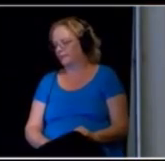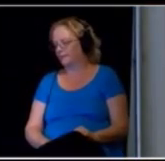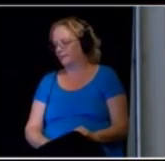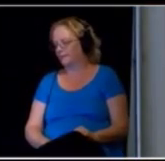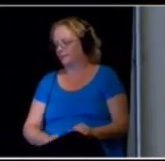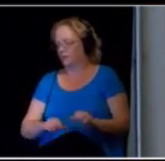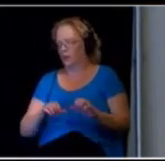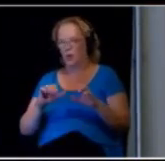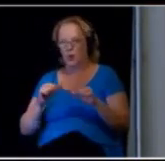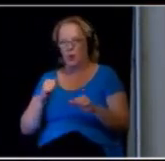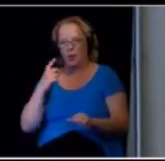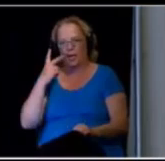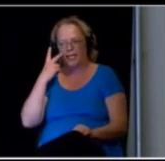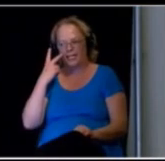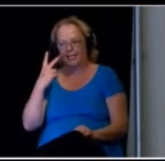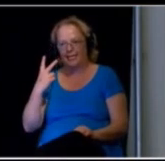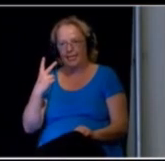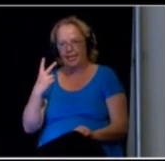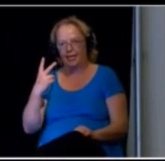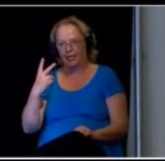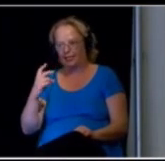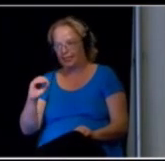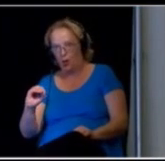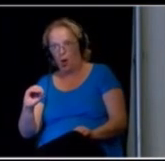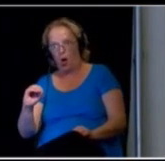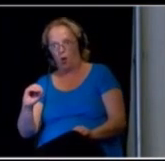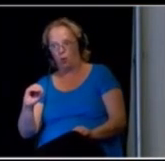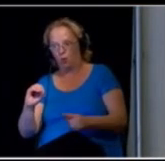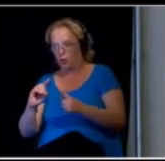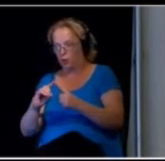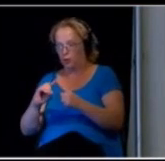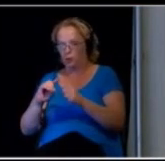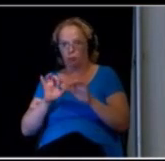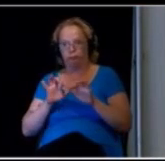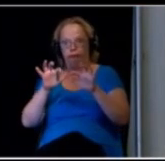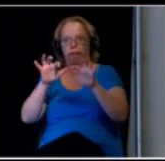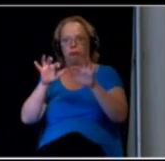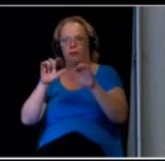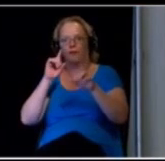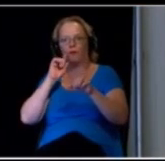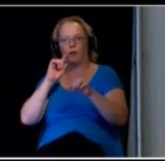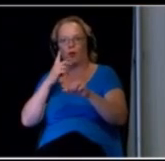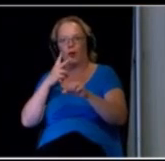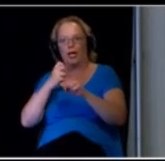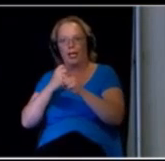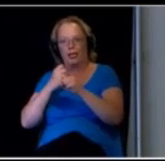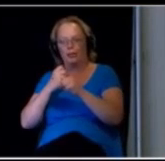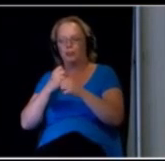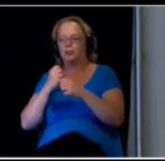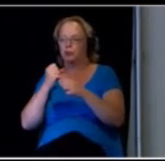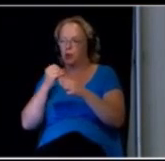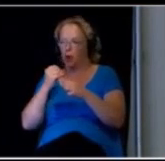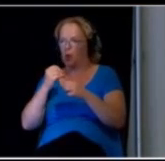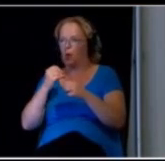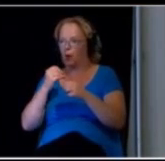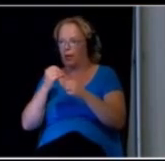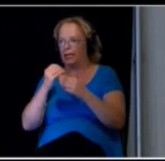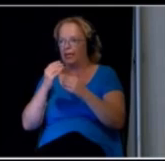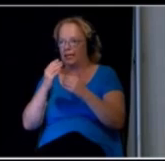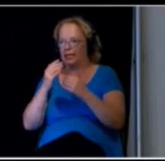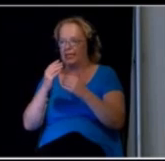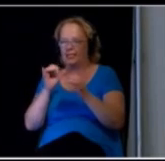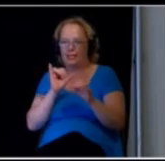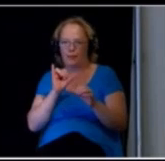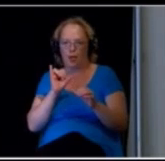So you can see that that's from 0 to that in 3 years. And there's a similar level of density is going to be the